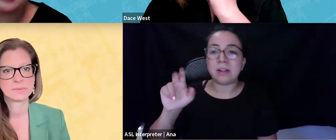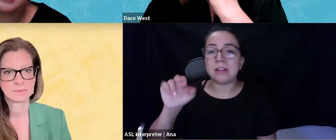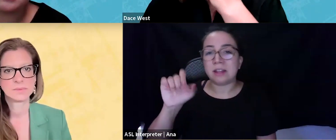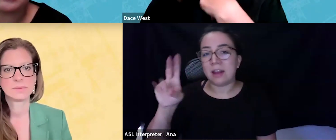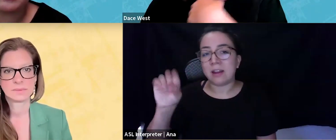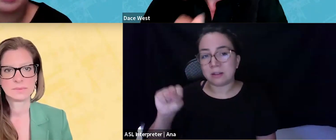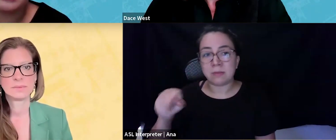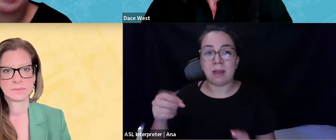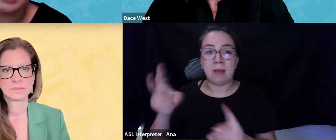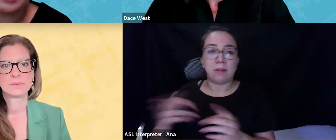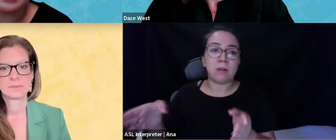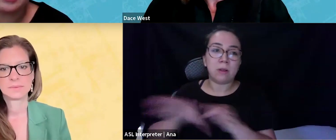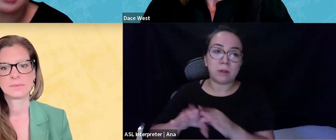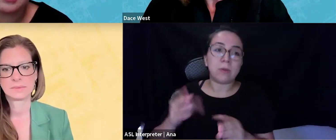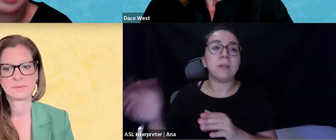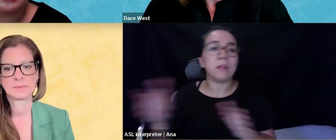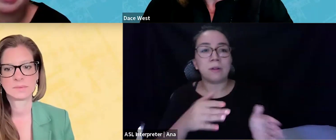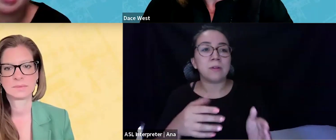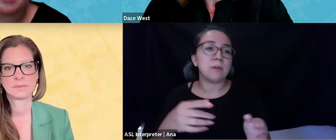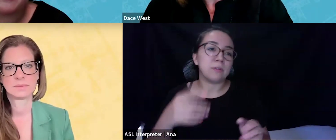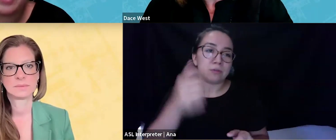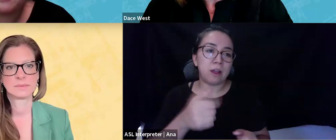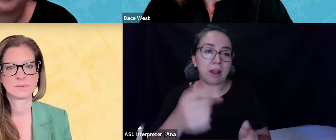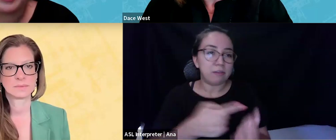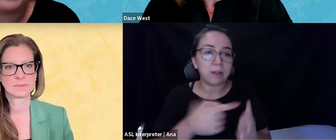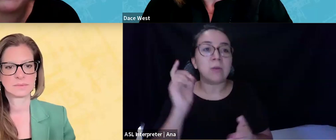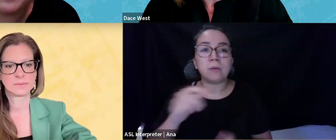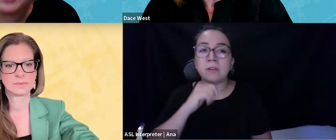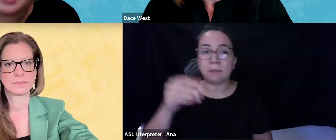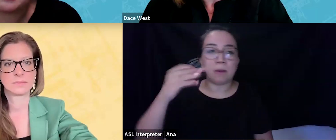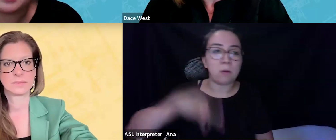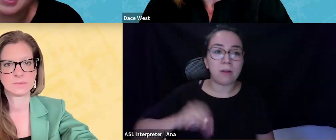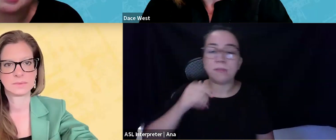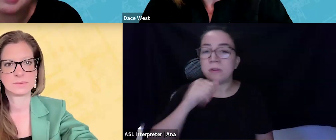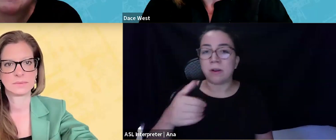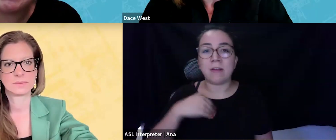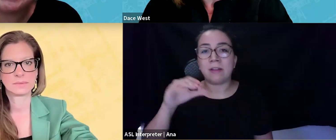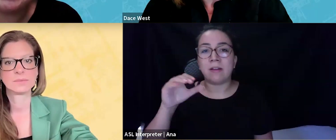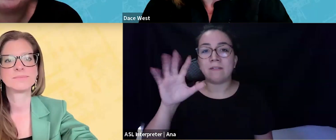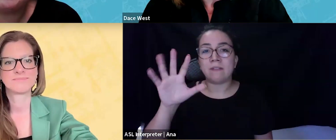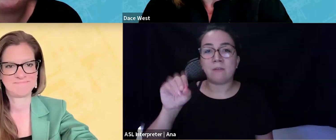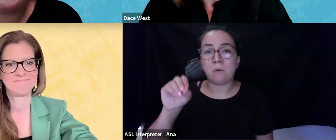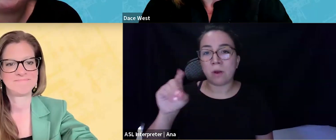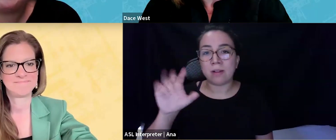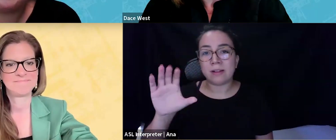application closes, because we'll go right into grant due diligence and you'll be disqualified if you don't have that 501c3 status by then.